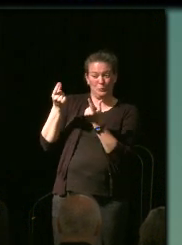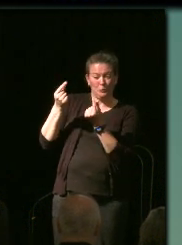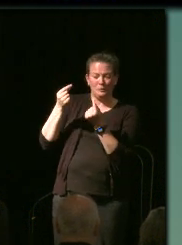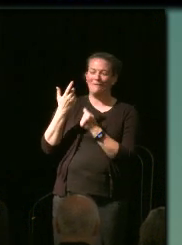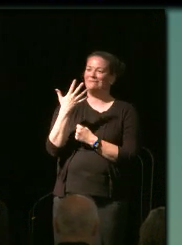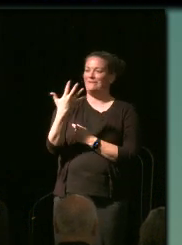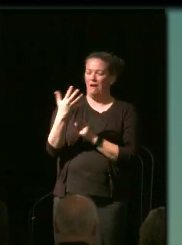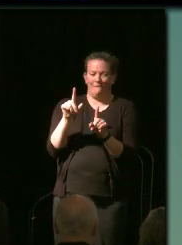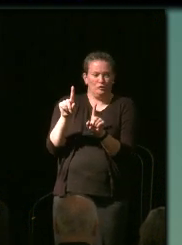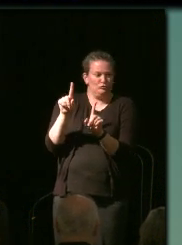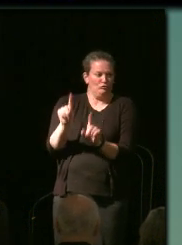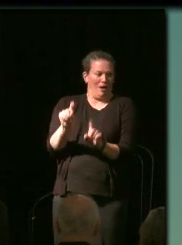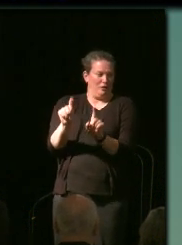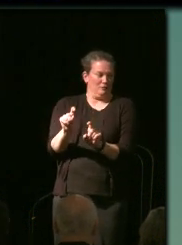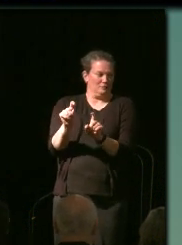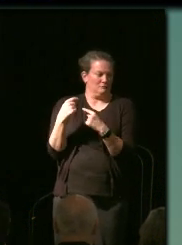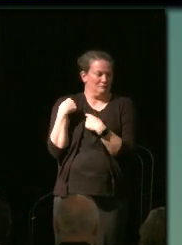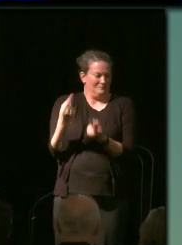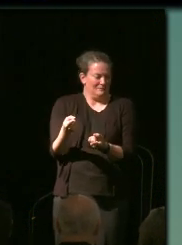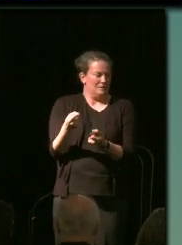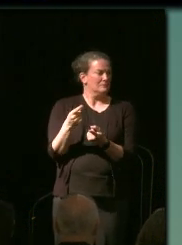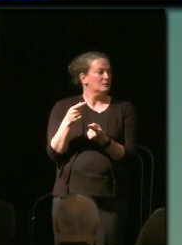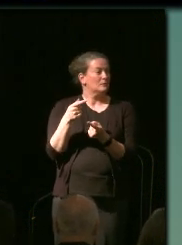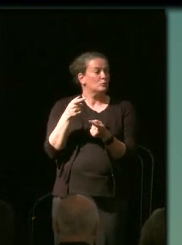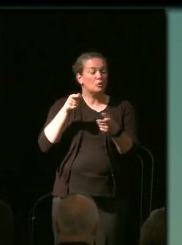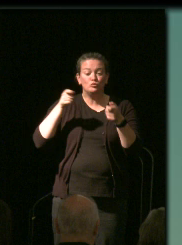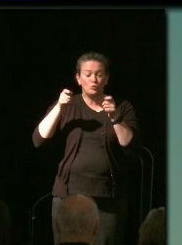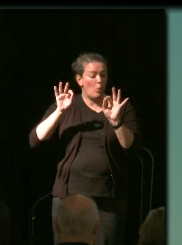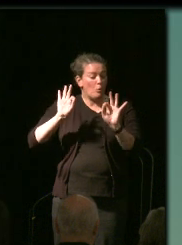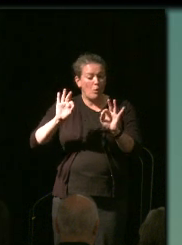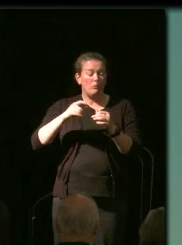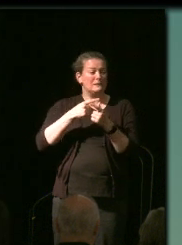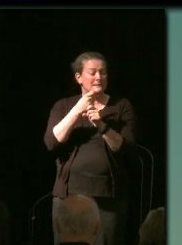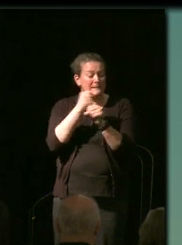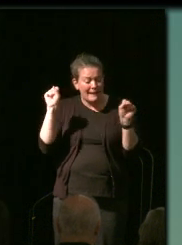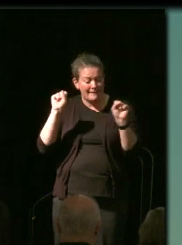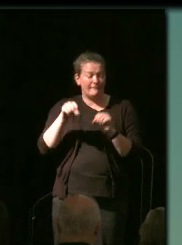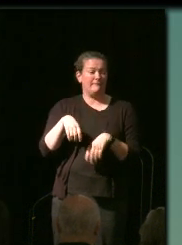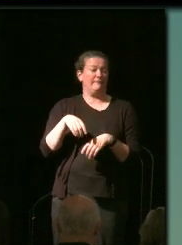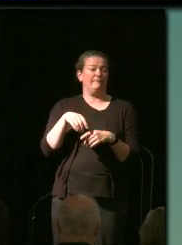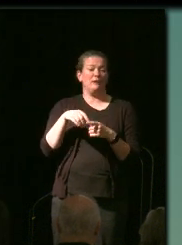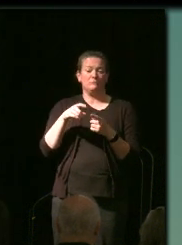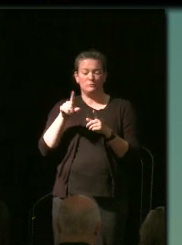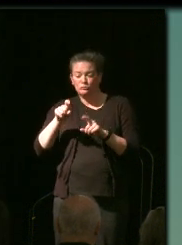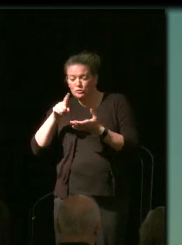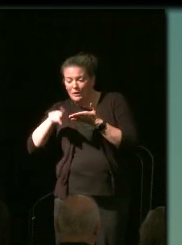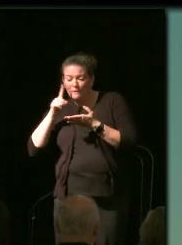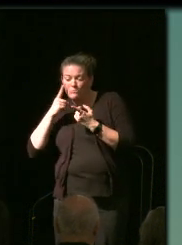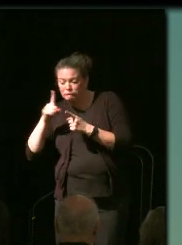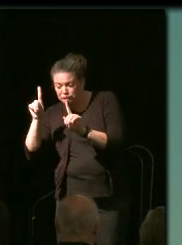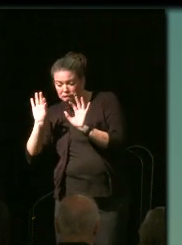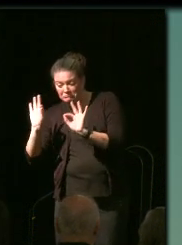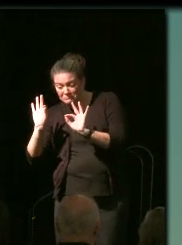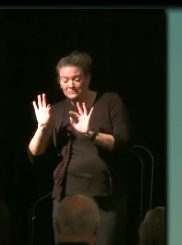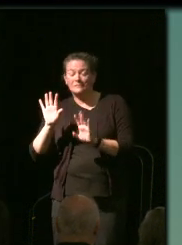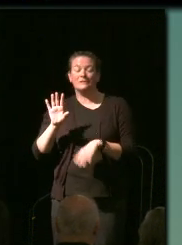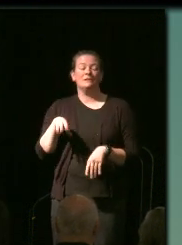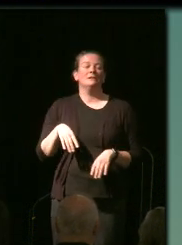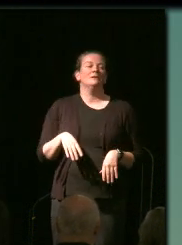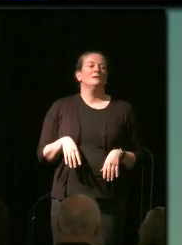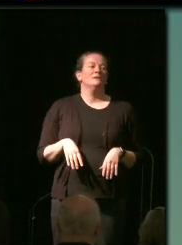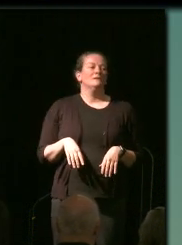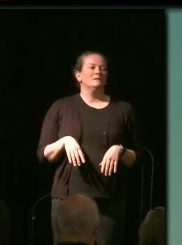already. Those are 5 well-controlled clinical trials with all the safety data and efficacy data and things like that. So with that background, let's go ahead and go